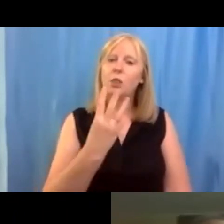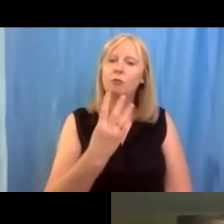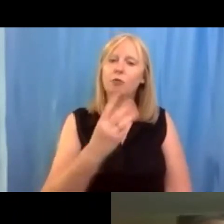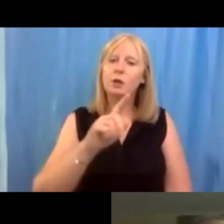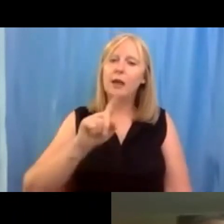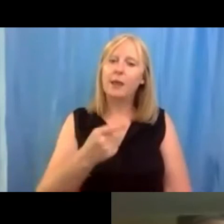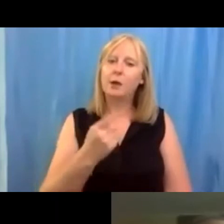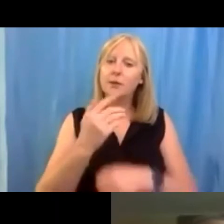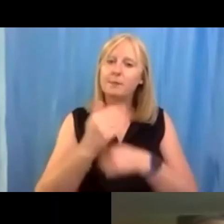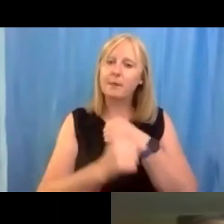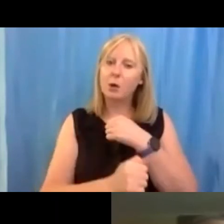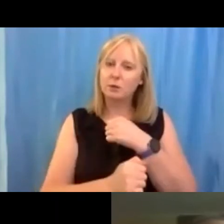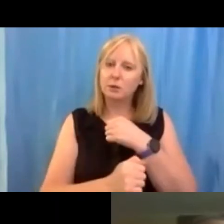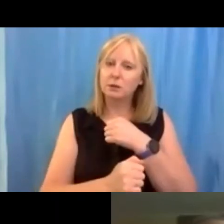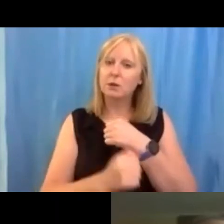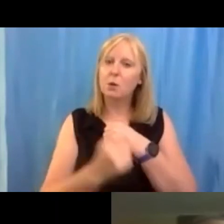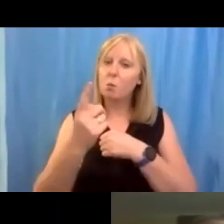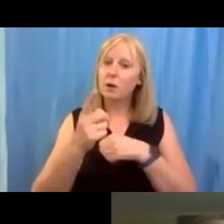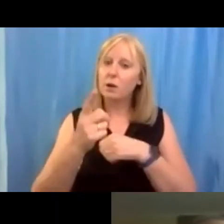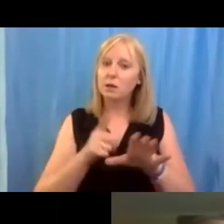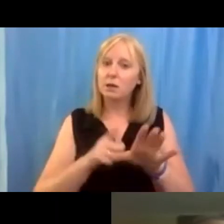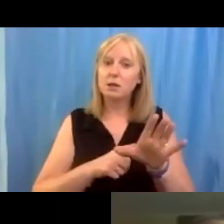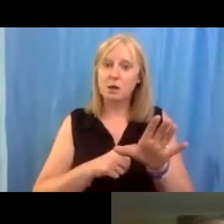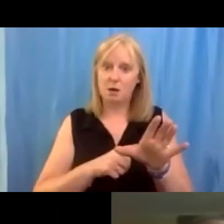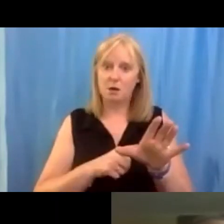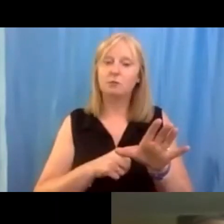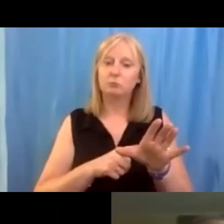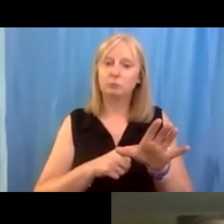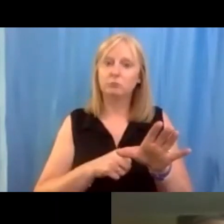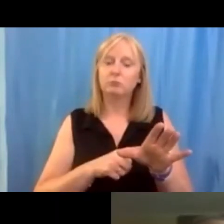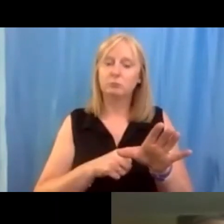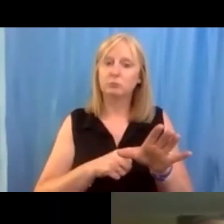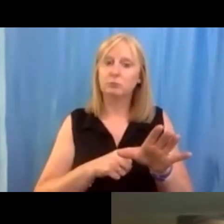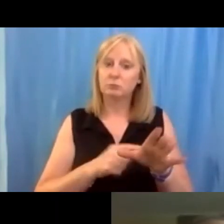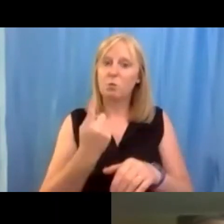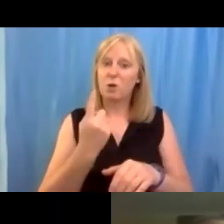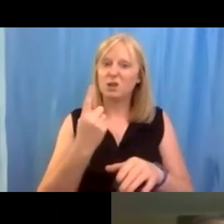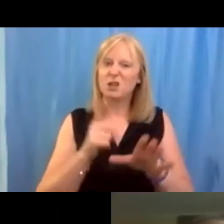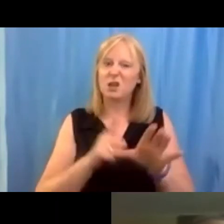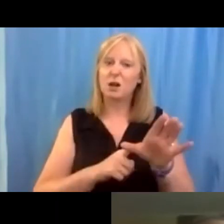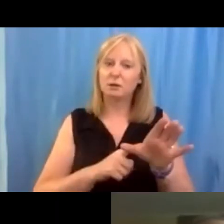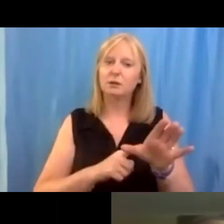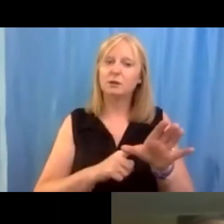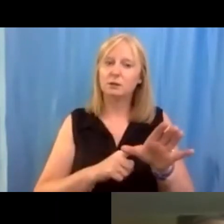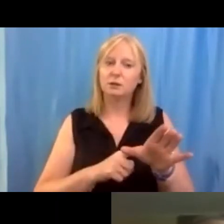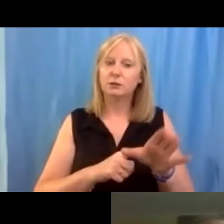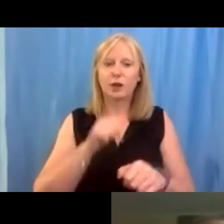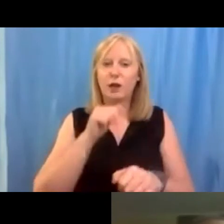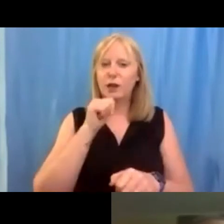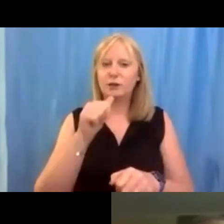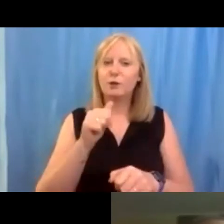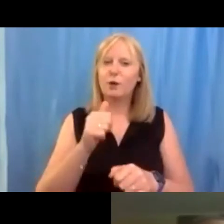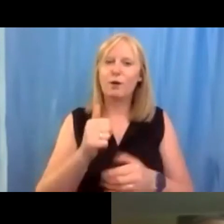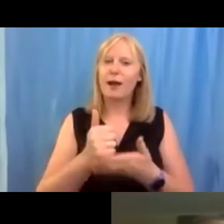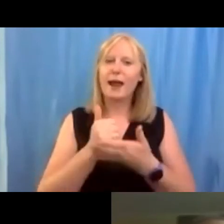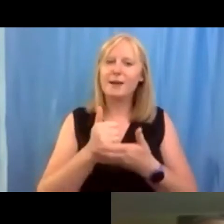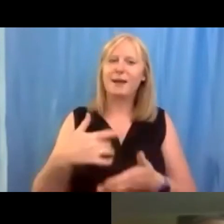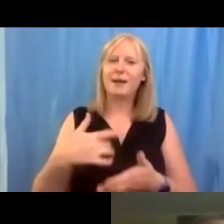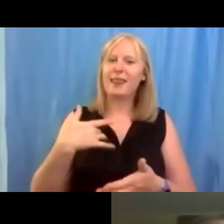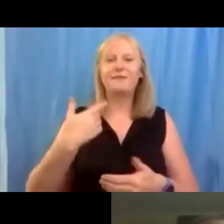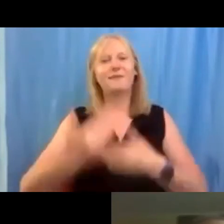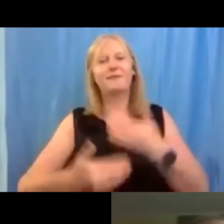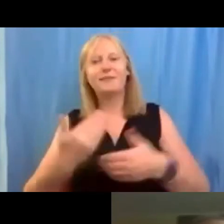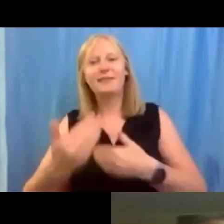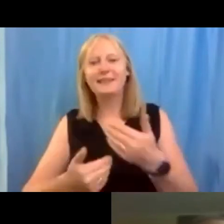£3,000, but that's a year. I mean, Yeah. that's not a living wage. No. And that's why